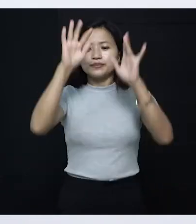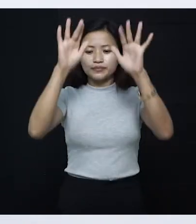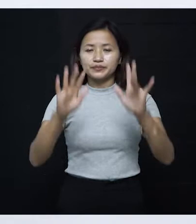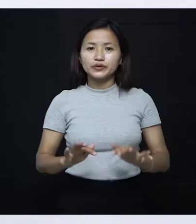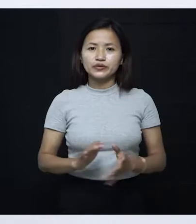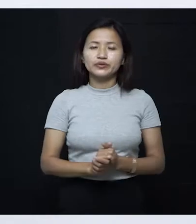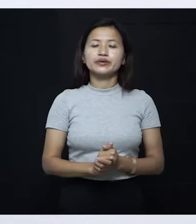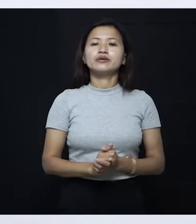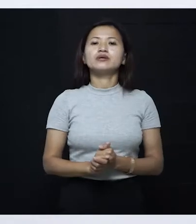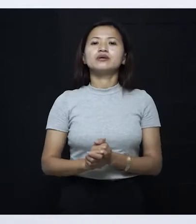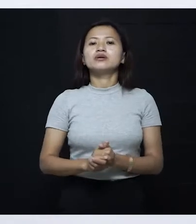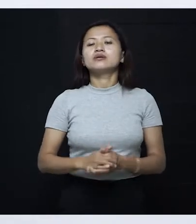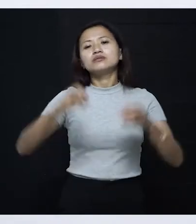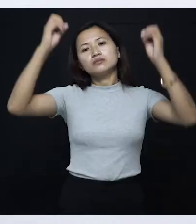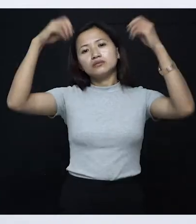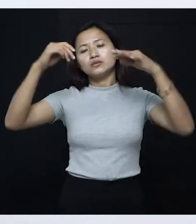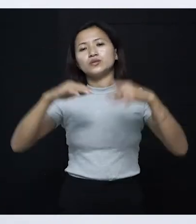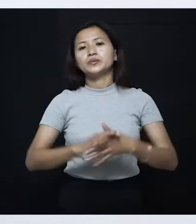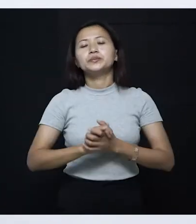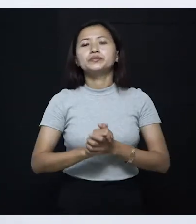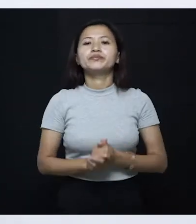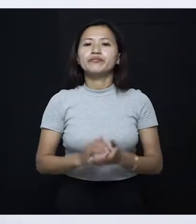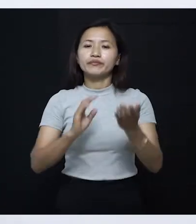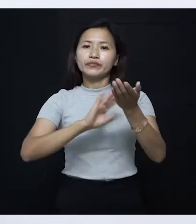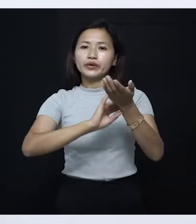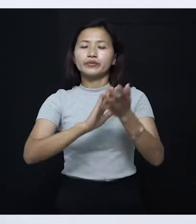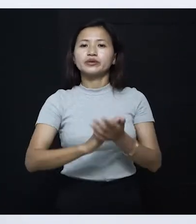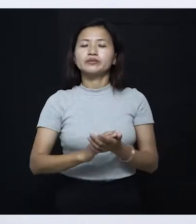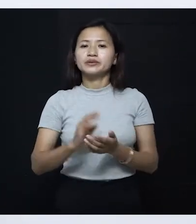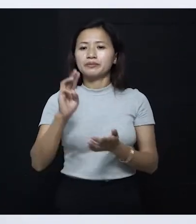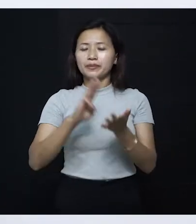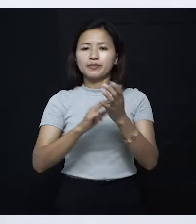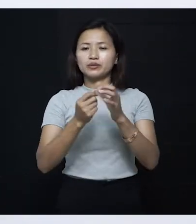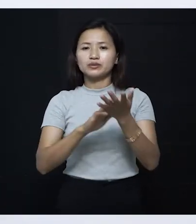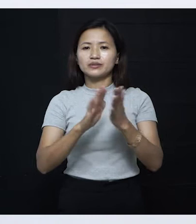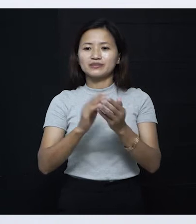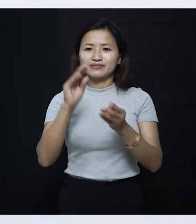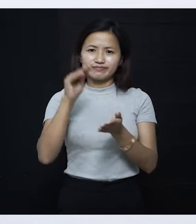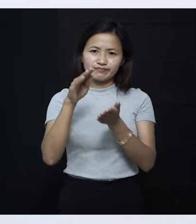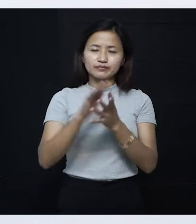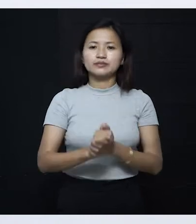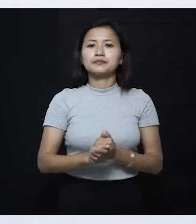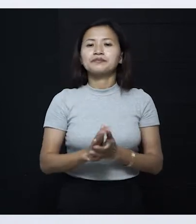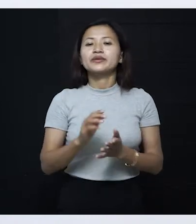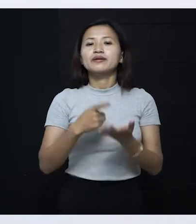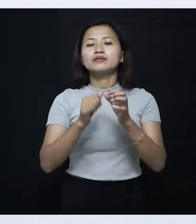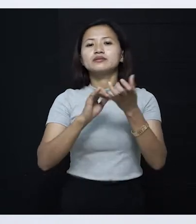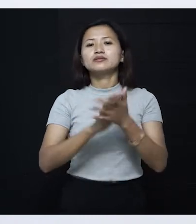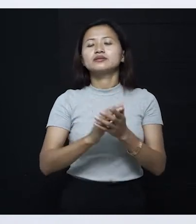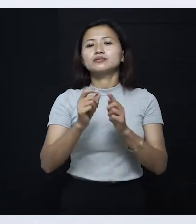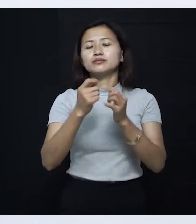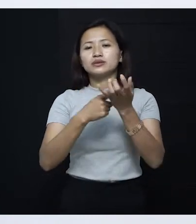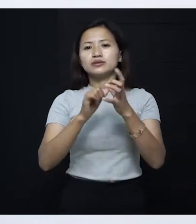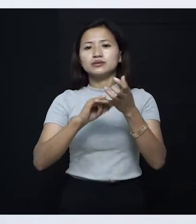rainfall, because of the shower, okay, the temperature is minimized. And that is the reason why they say it is